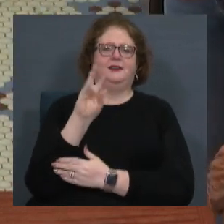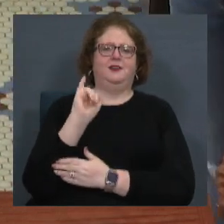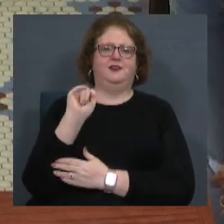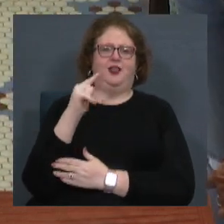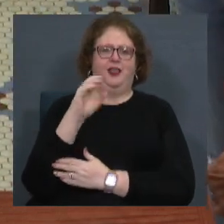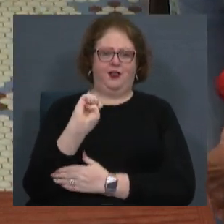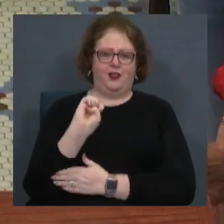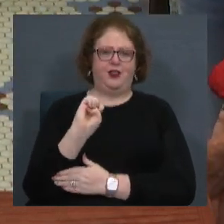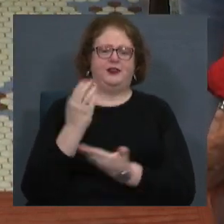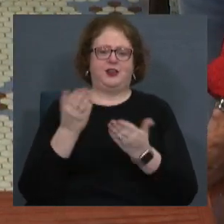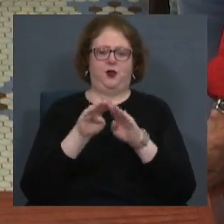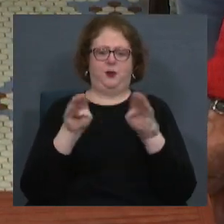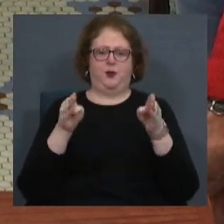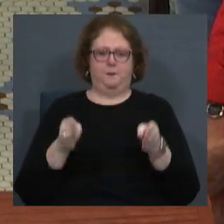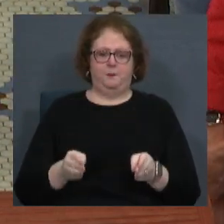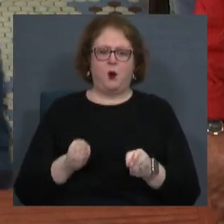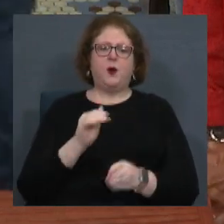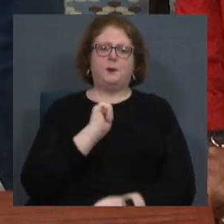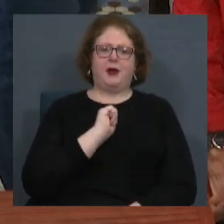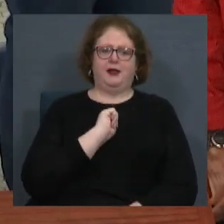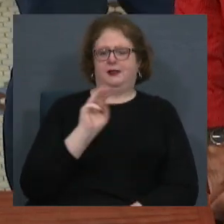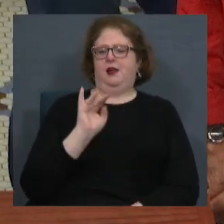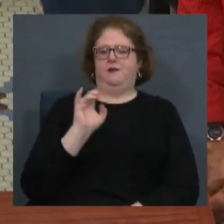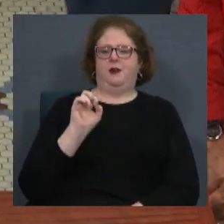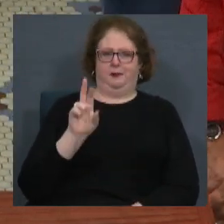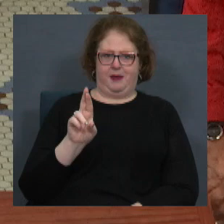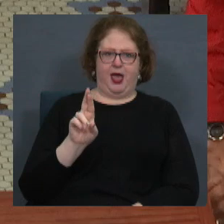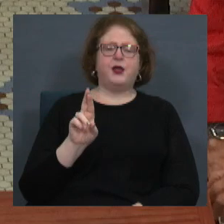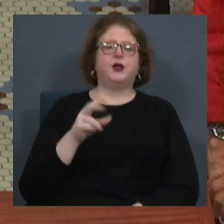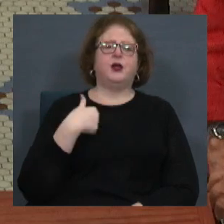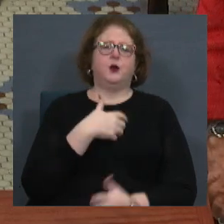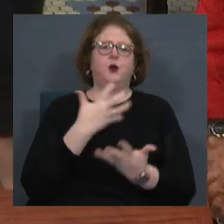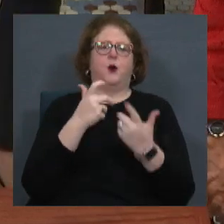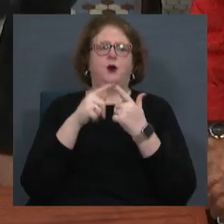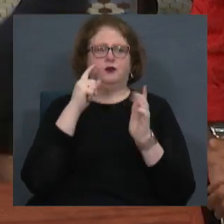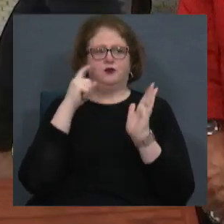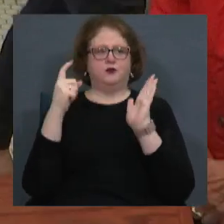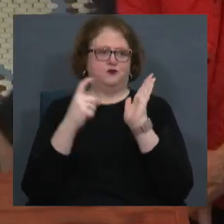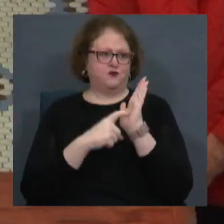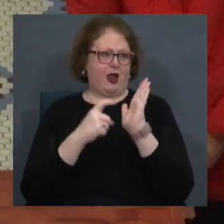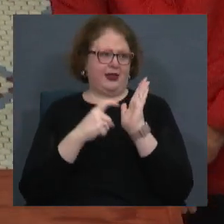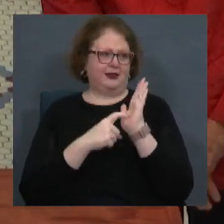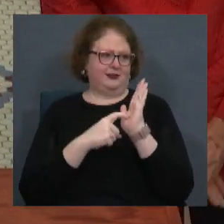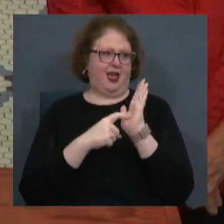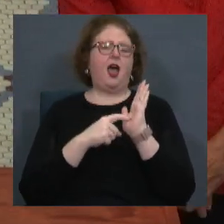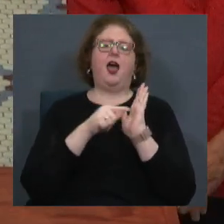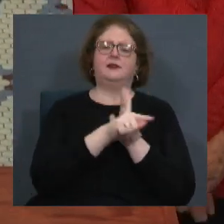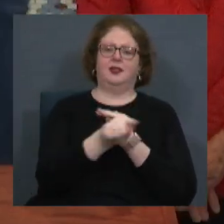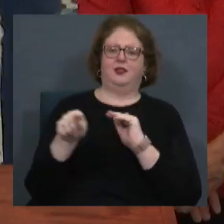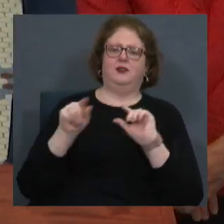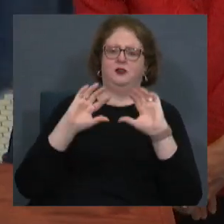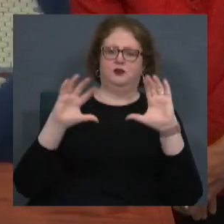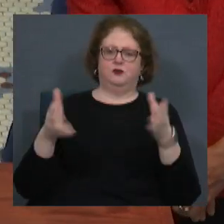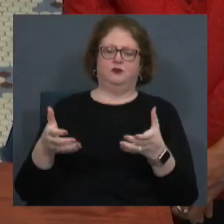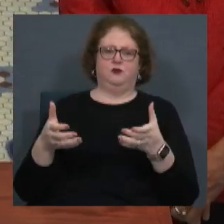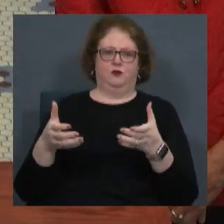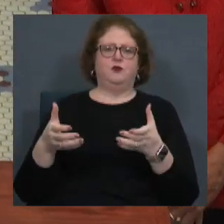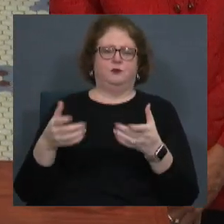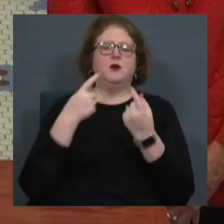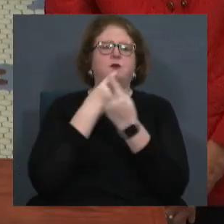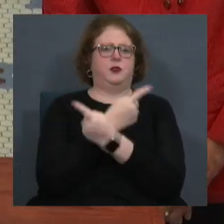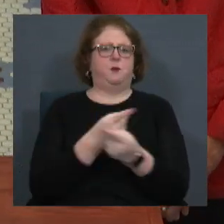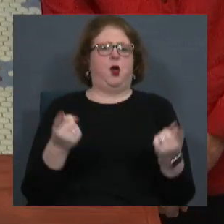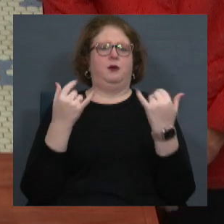and myself, we want to take this opportunity to recognize them through a proclamation. Whereas for